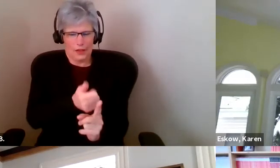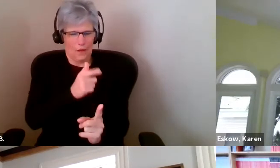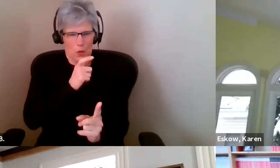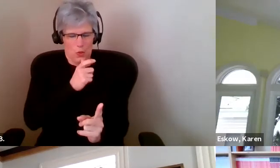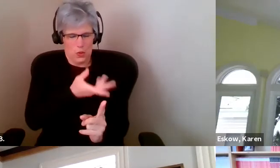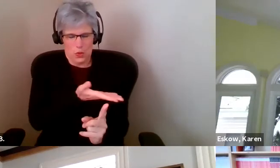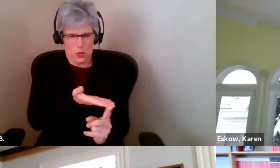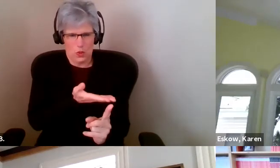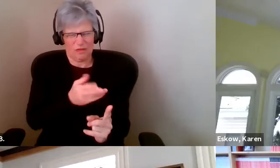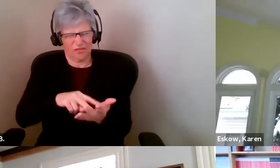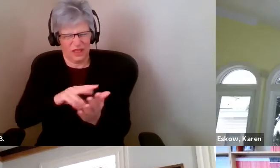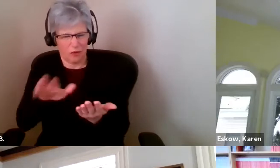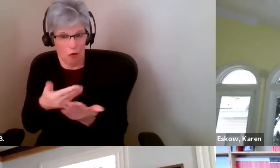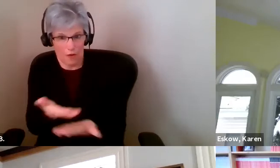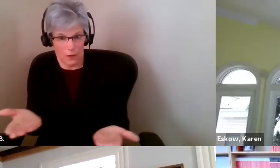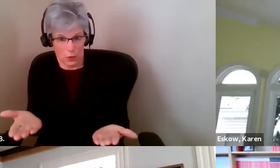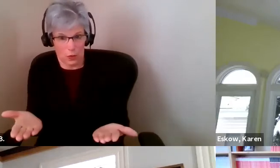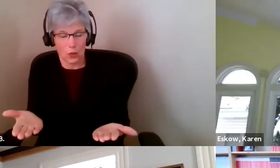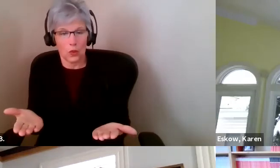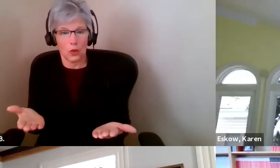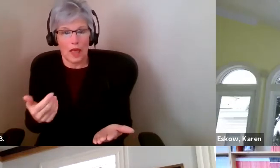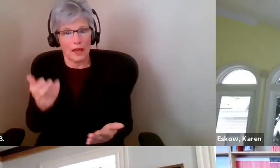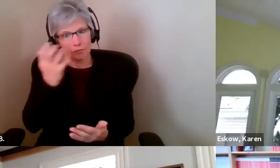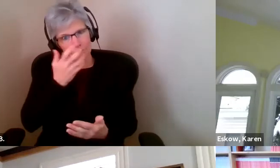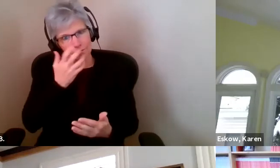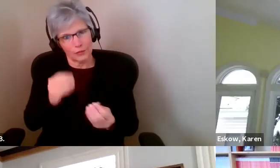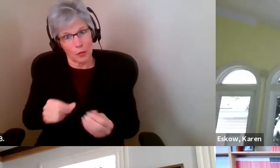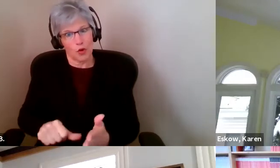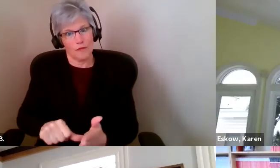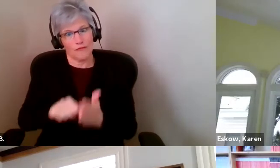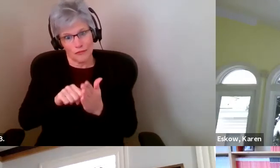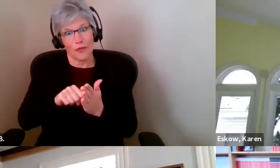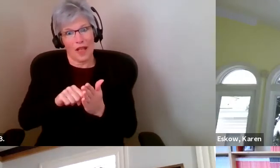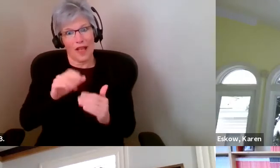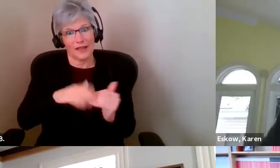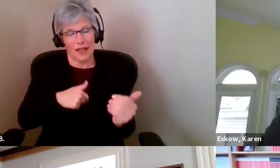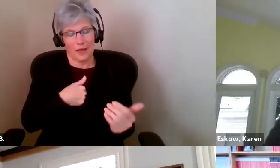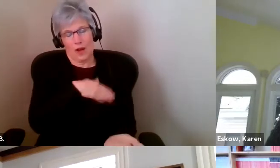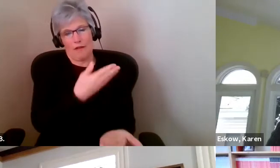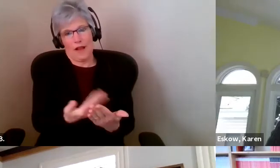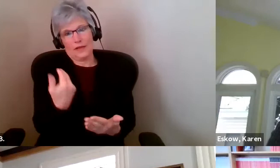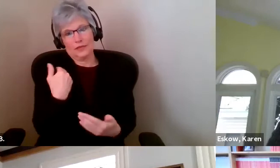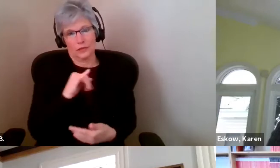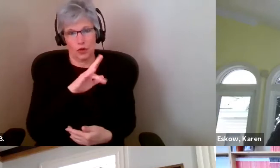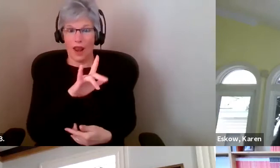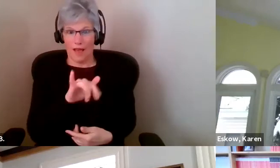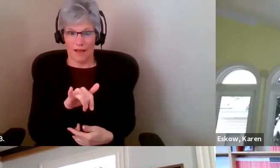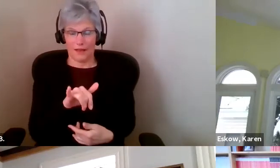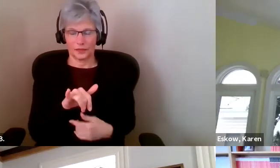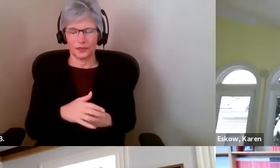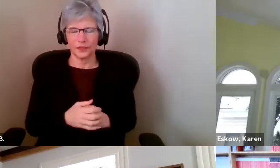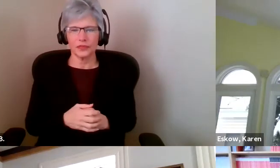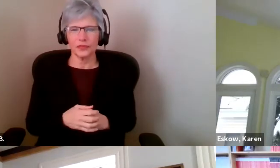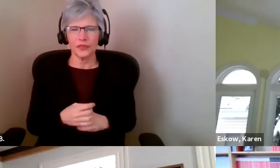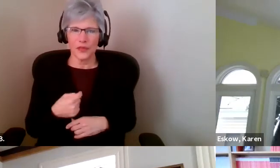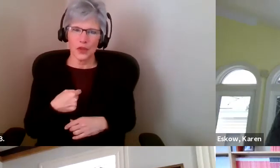you. And I am even more impressed than when I arrived in July. So I'm really, I feel like